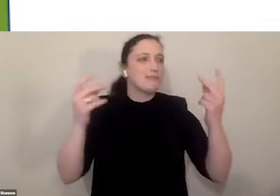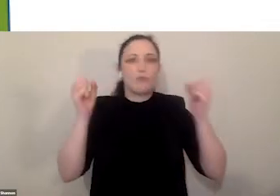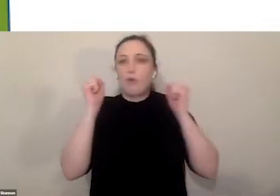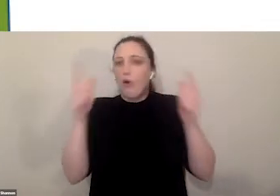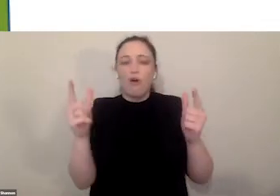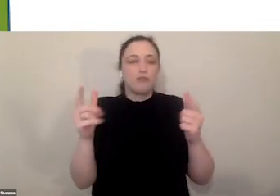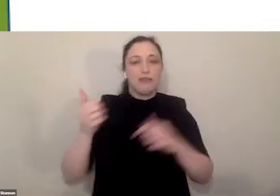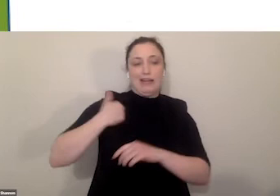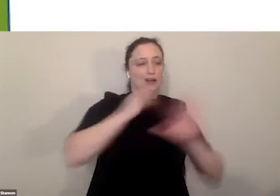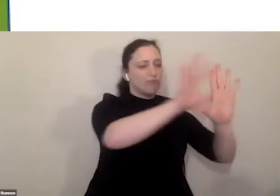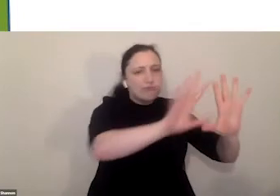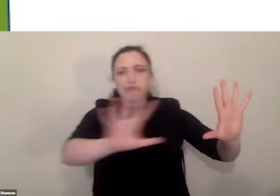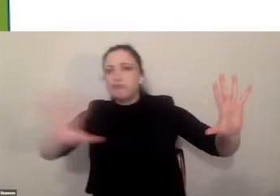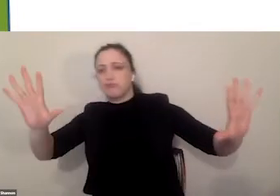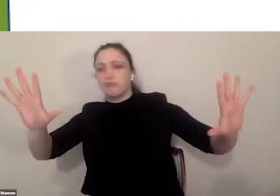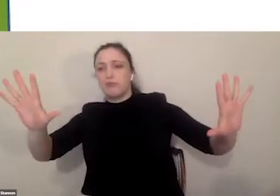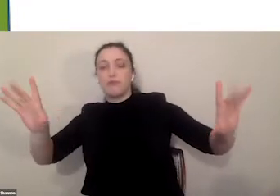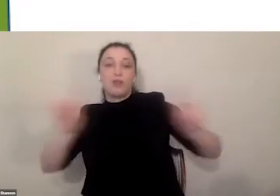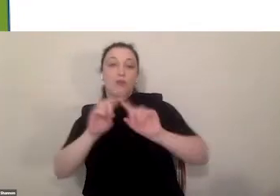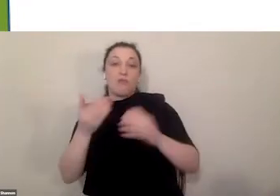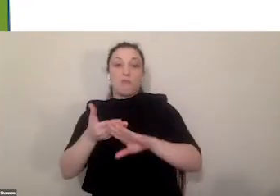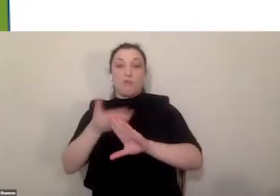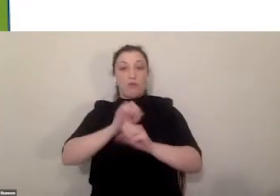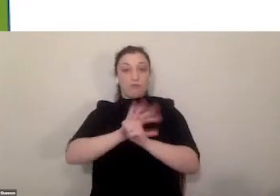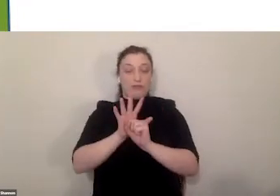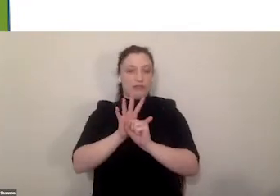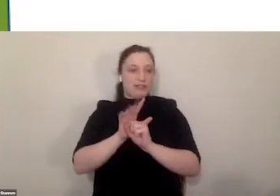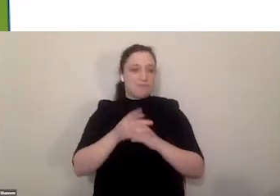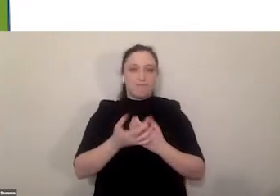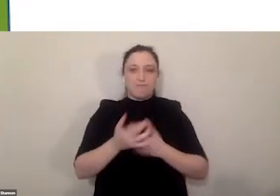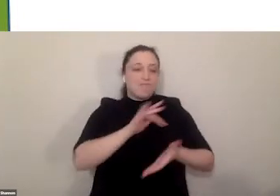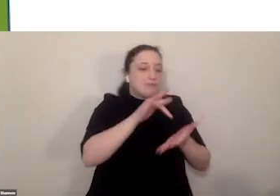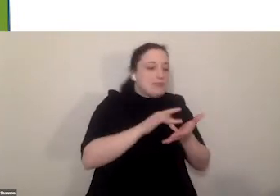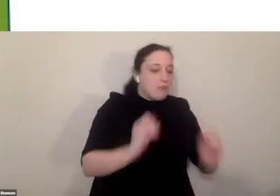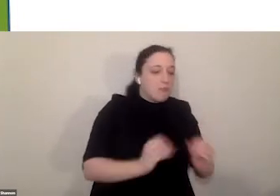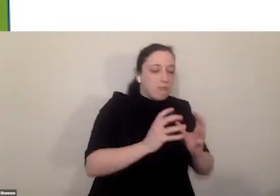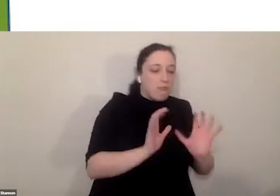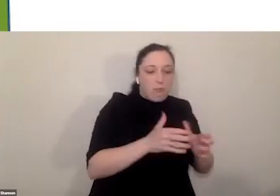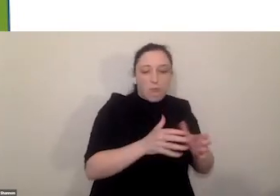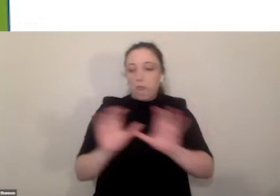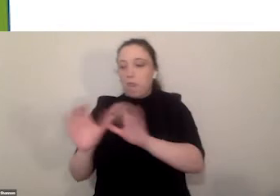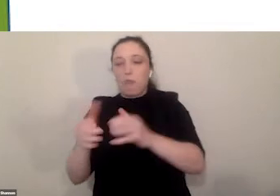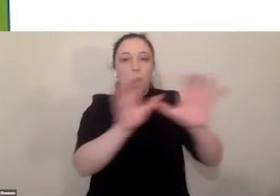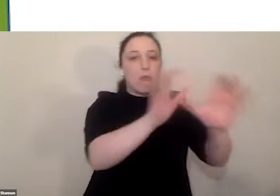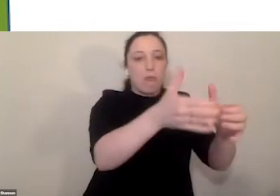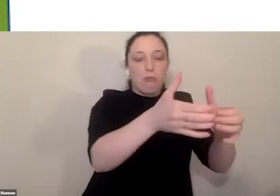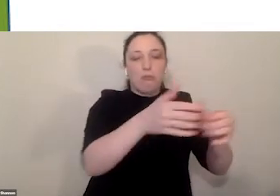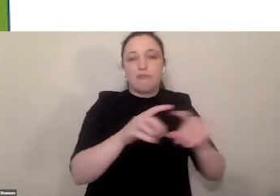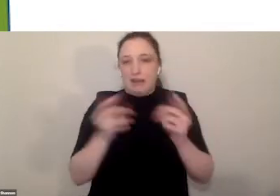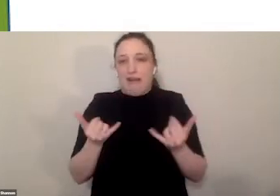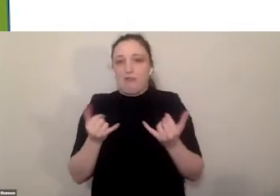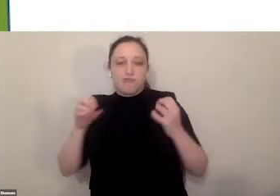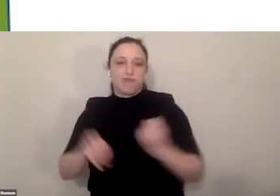So lots of different opportunities to connect. People can also apply for jobs by doing a job search through